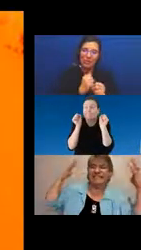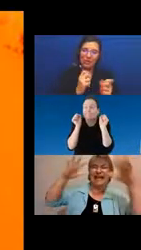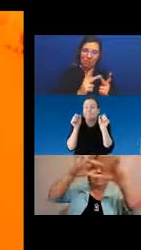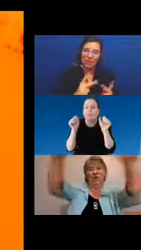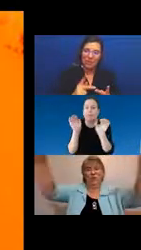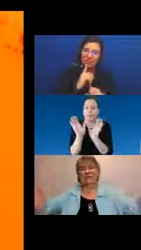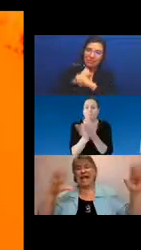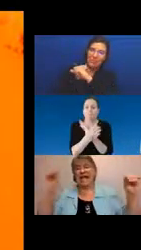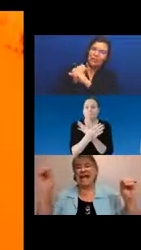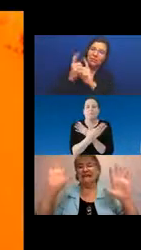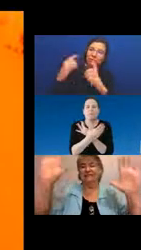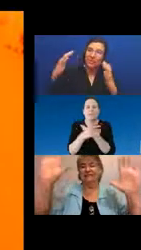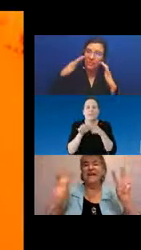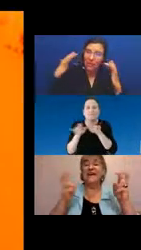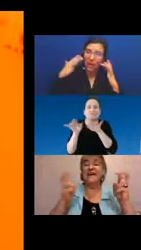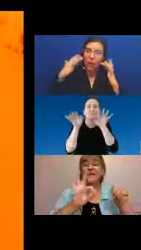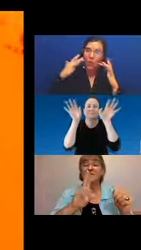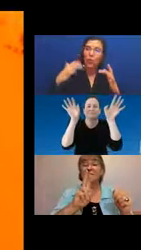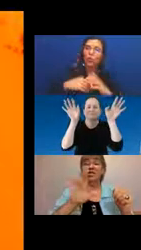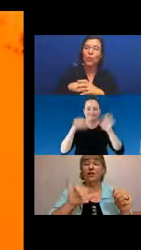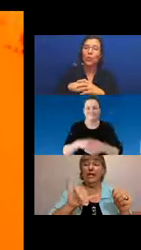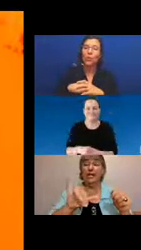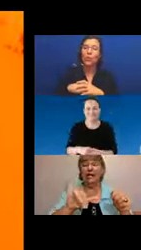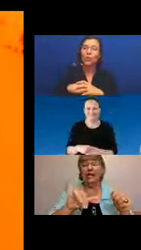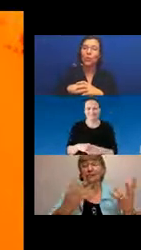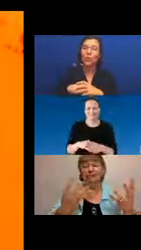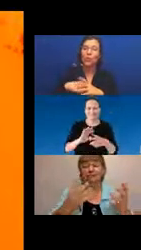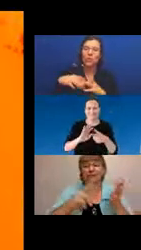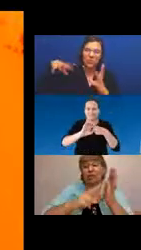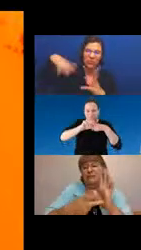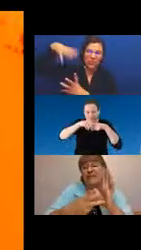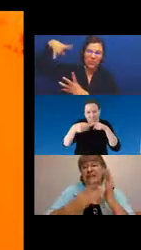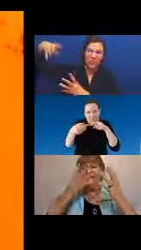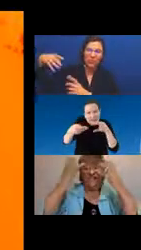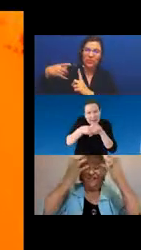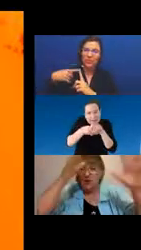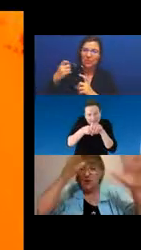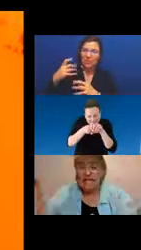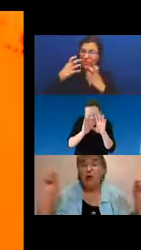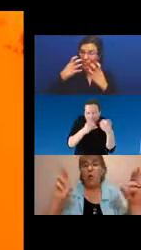the sound and fury, could mean